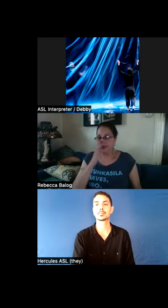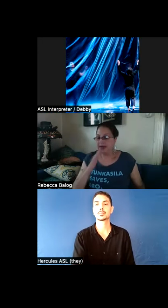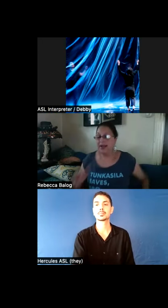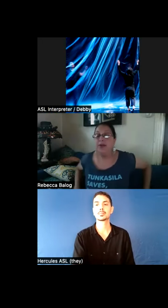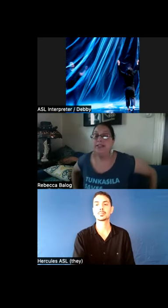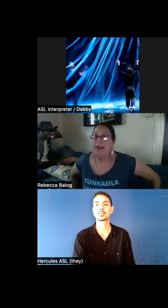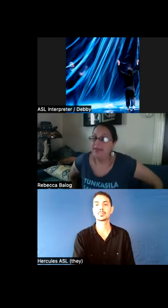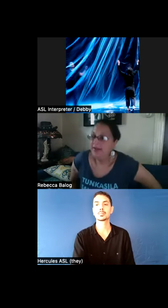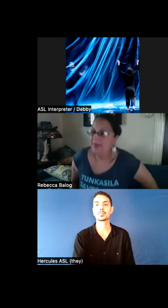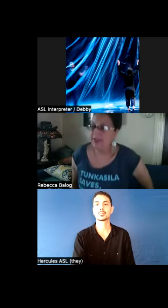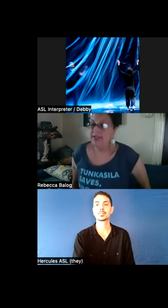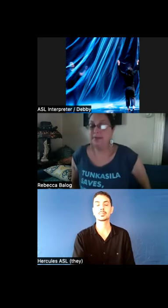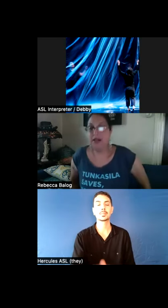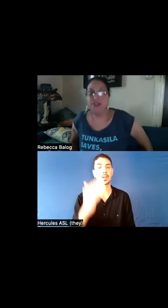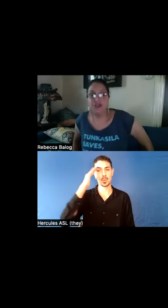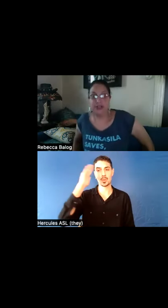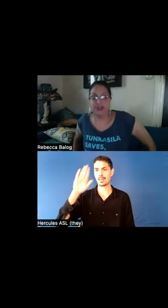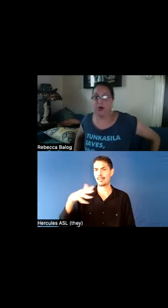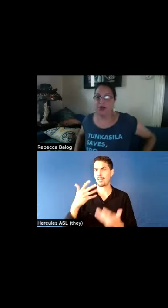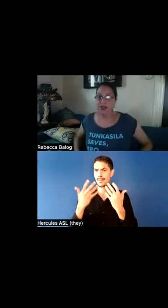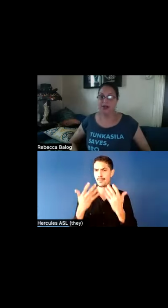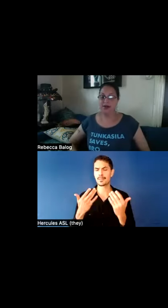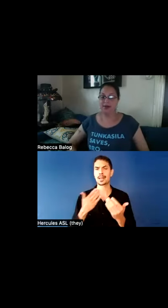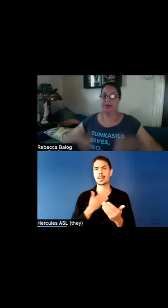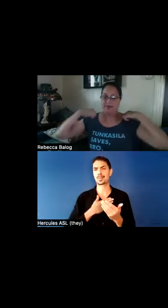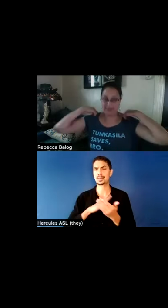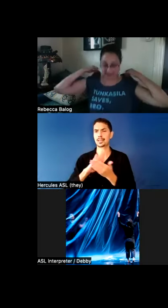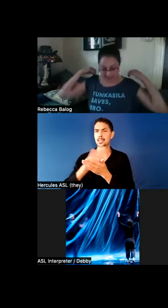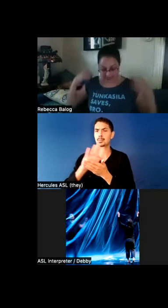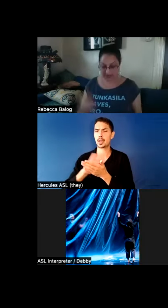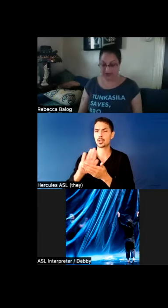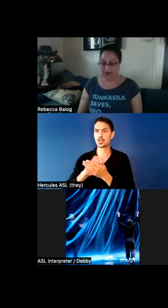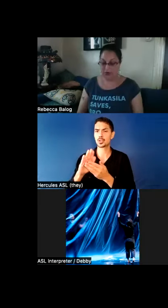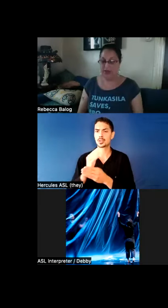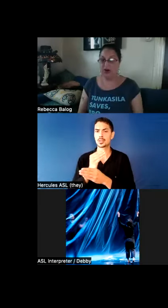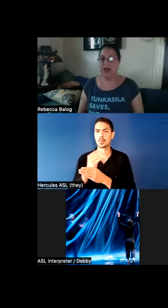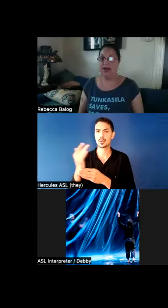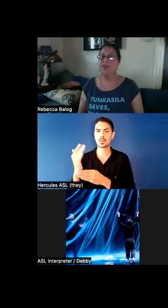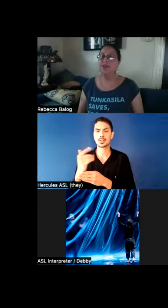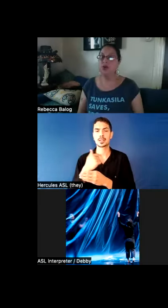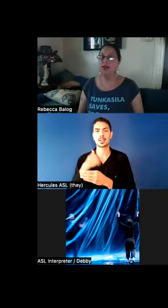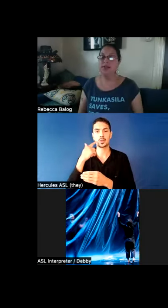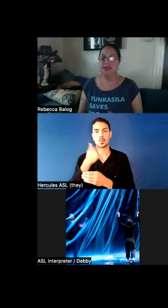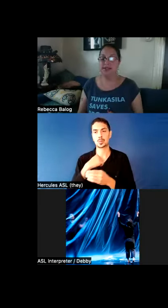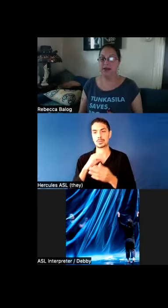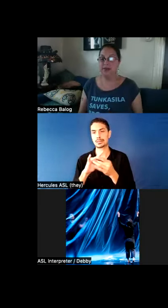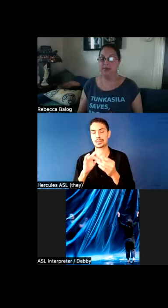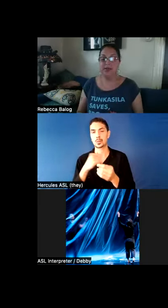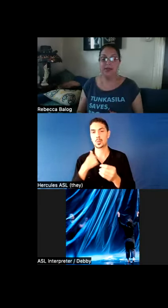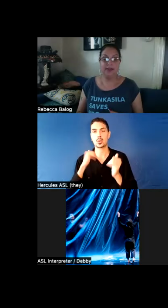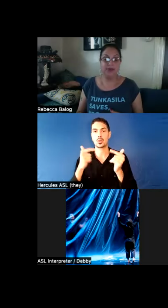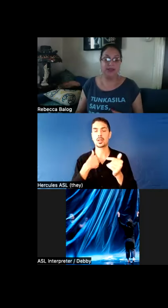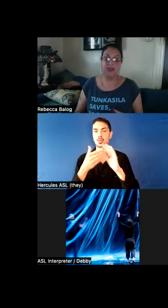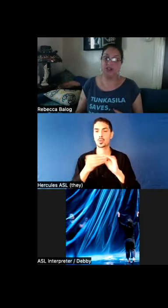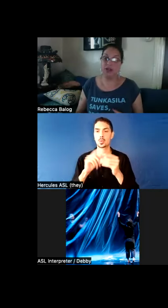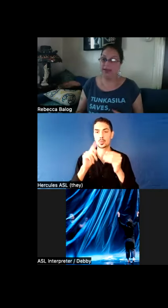So I know that was heavy. Please smudge and drink your water. Like I said, I know we all have stories to tell.